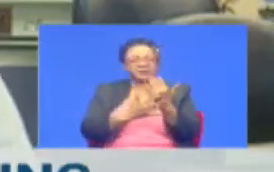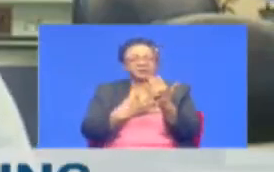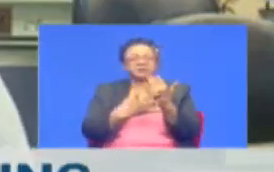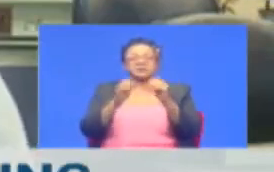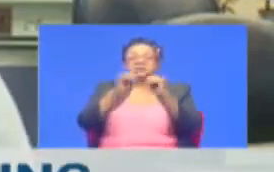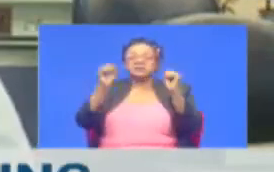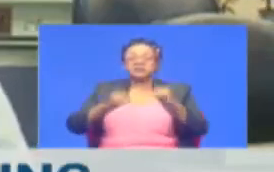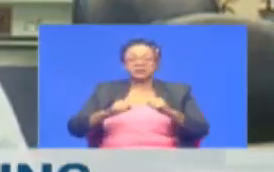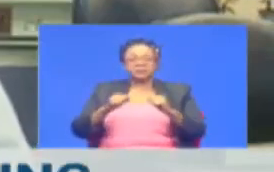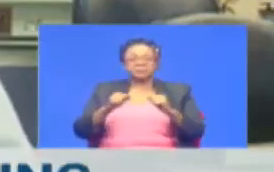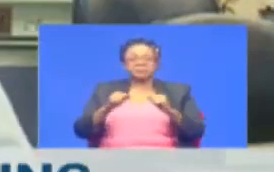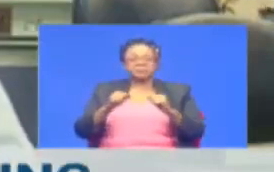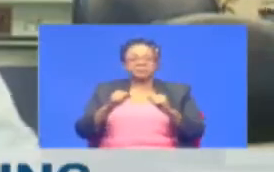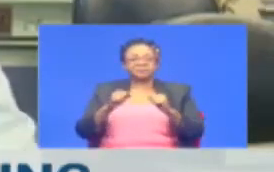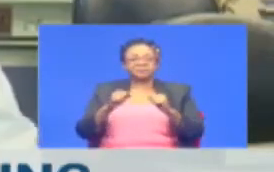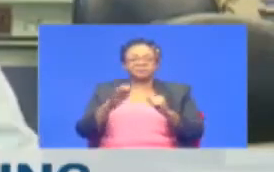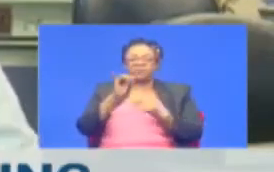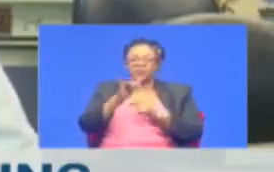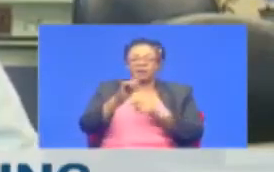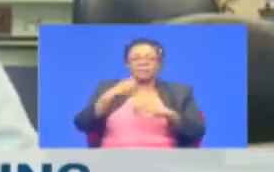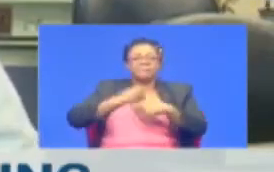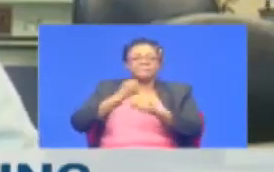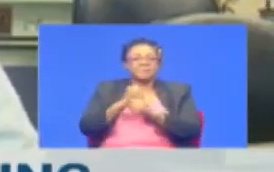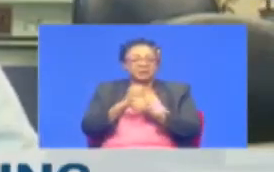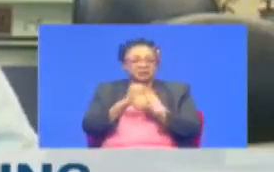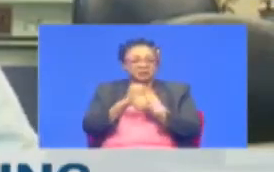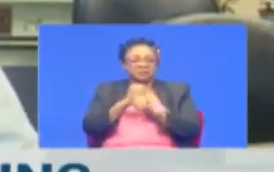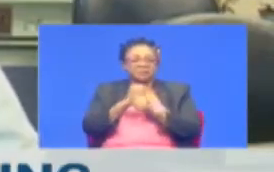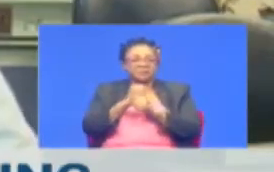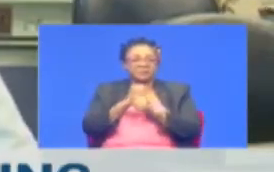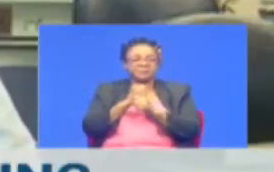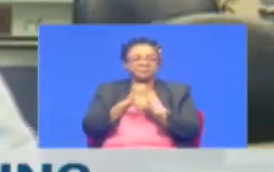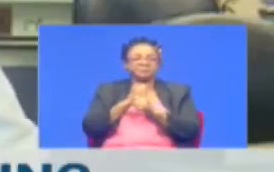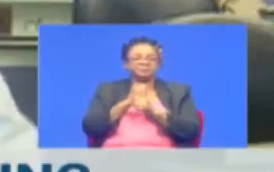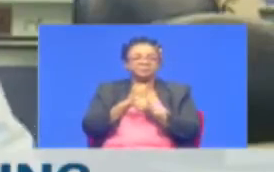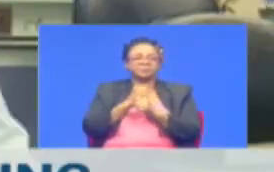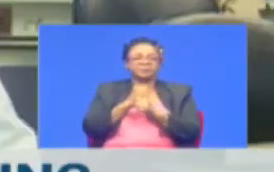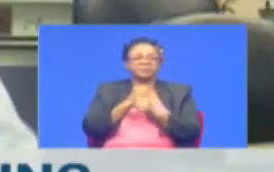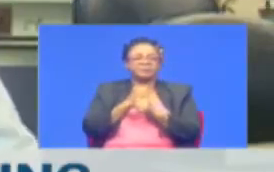system, and that allows an initial snapshot of